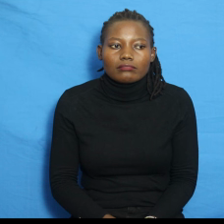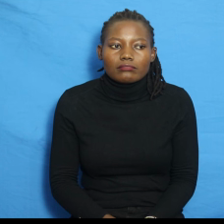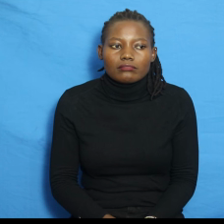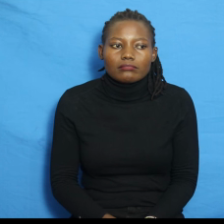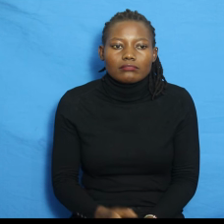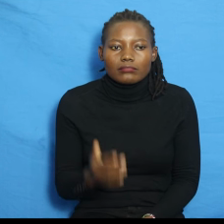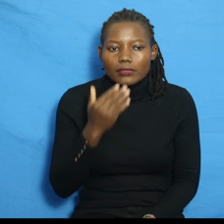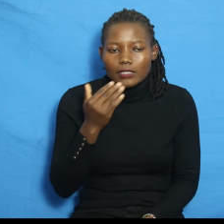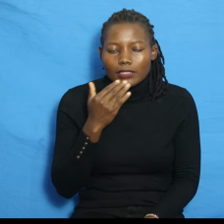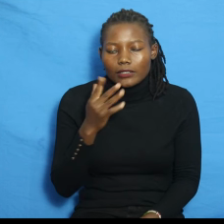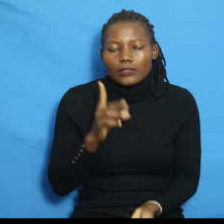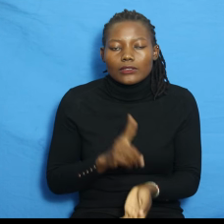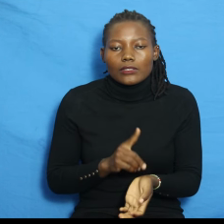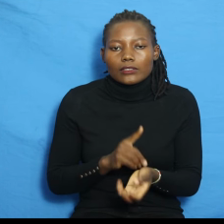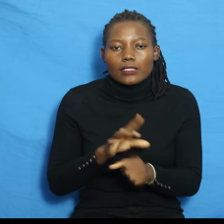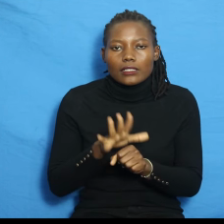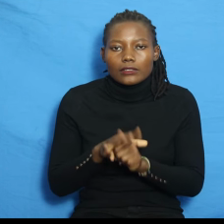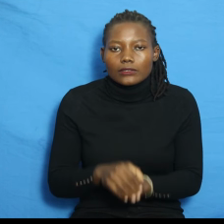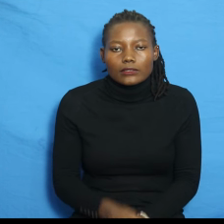Thank you very much, Doctor.